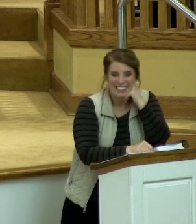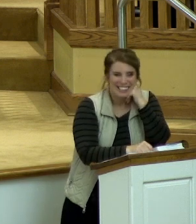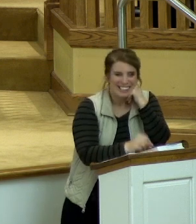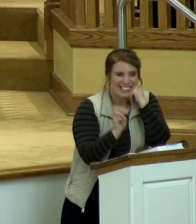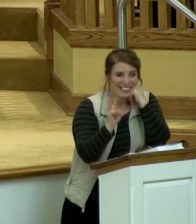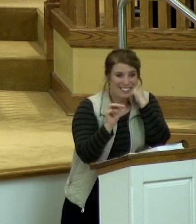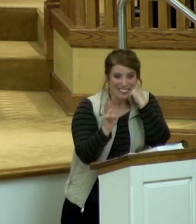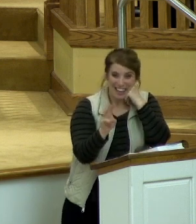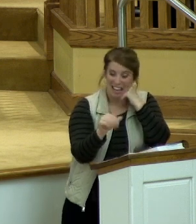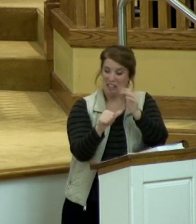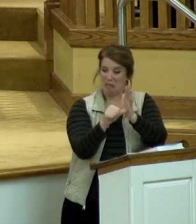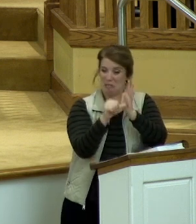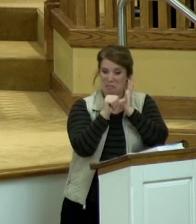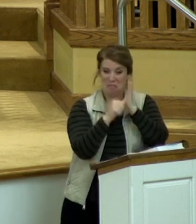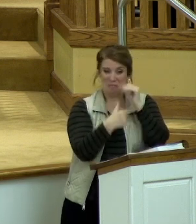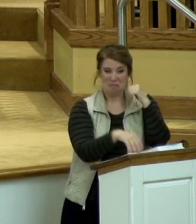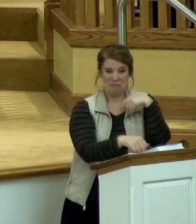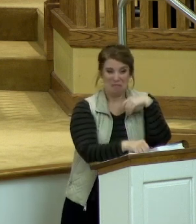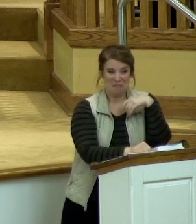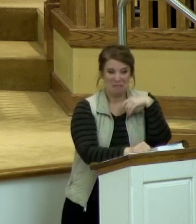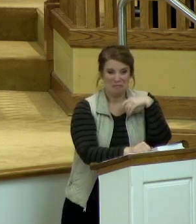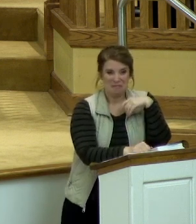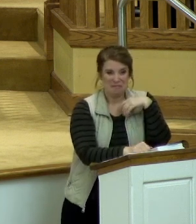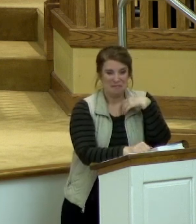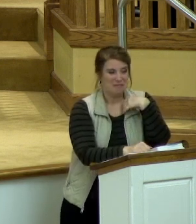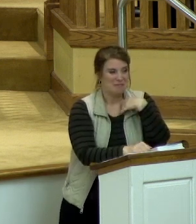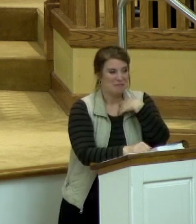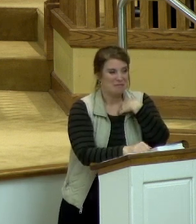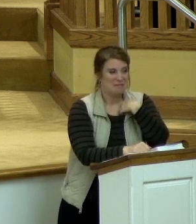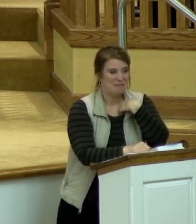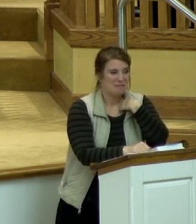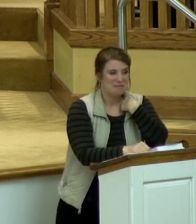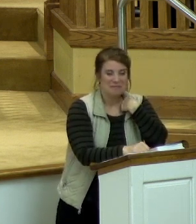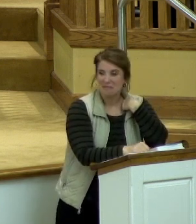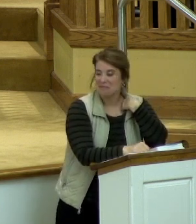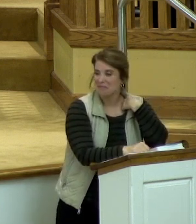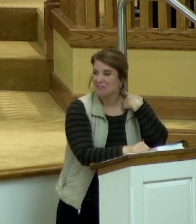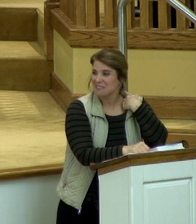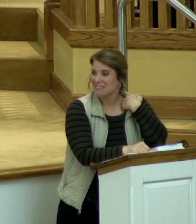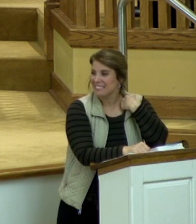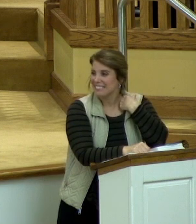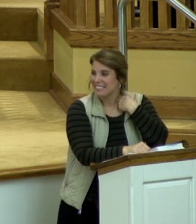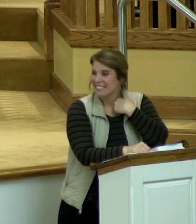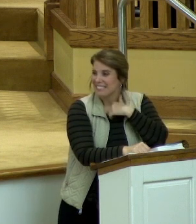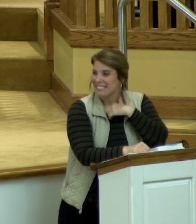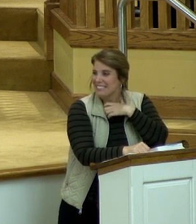Wow, I'm impressed. Brother Stone is directing traffic back there.